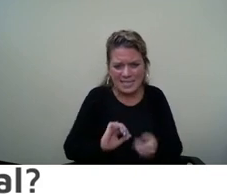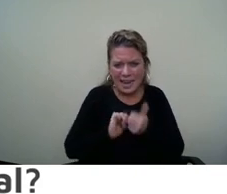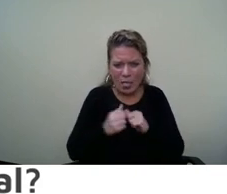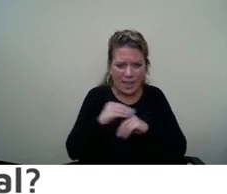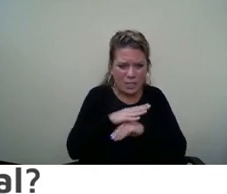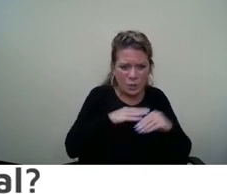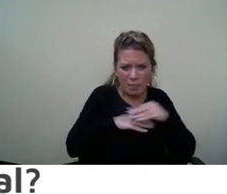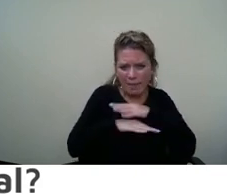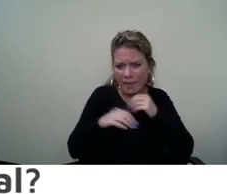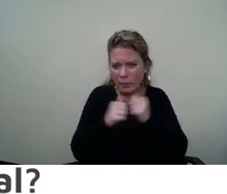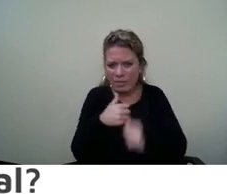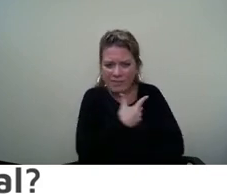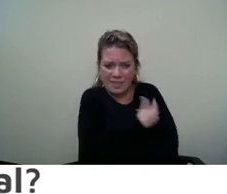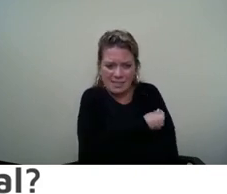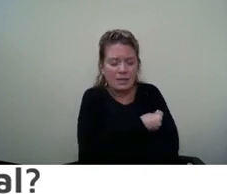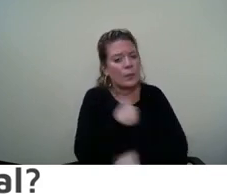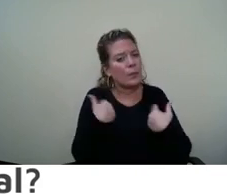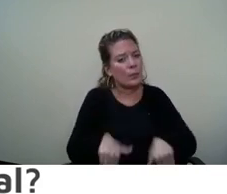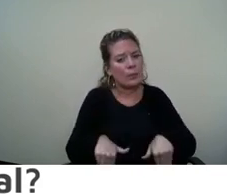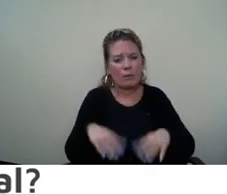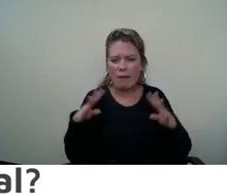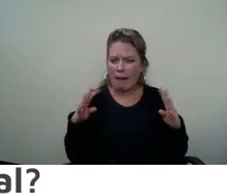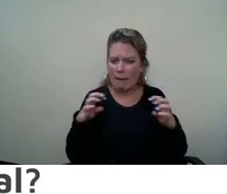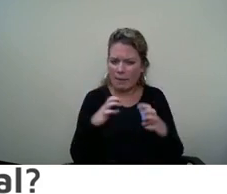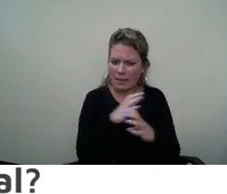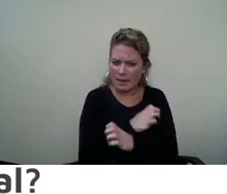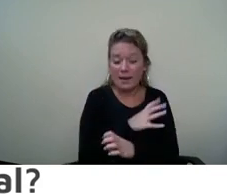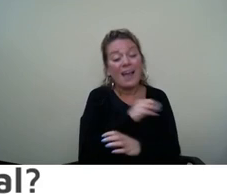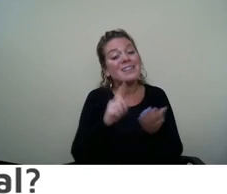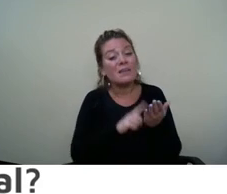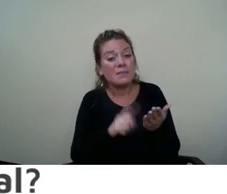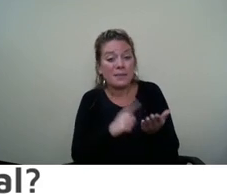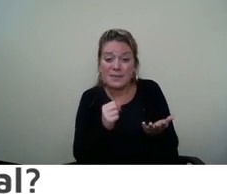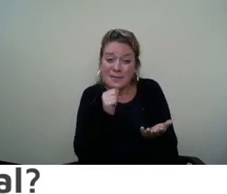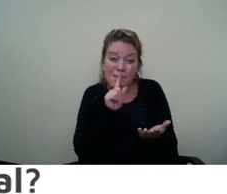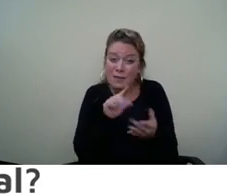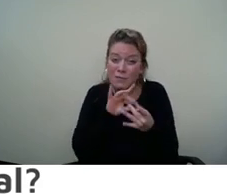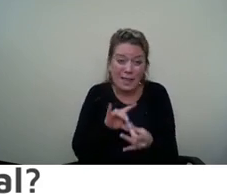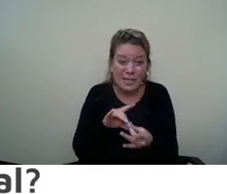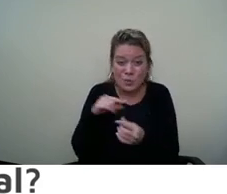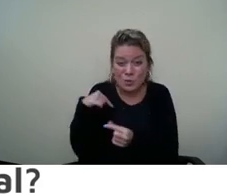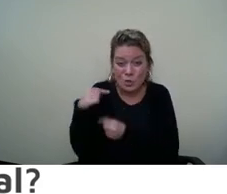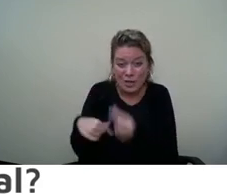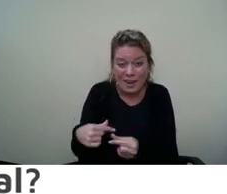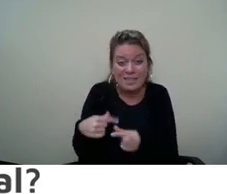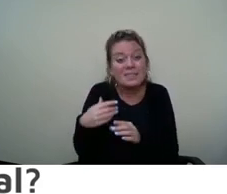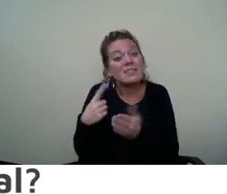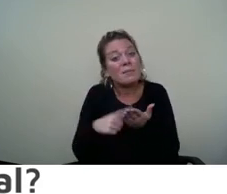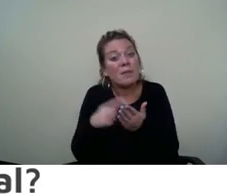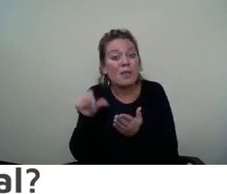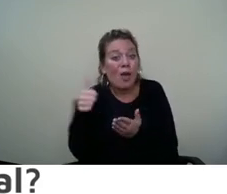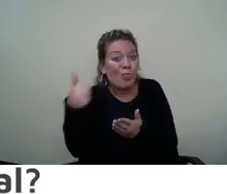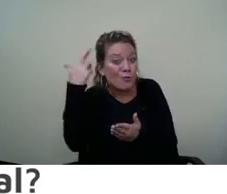risk when you take a vaccine. It's super complicated. And sometimes it might not even be genetics, it might be other factors like